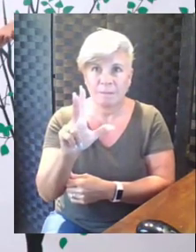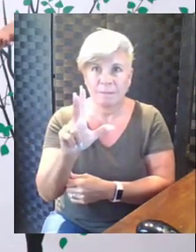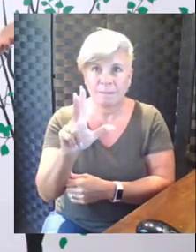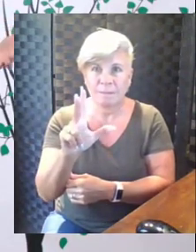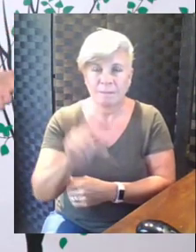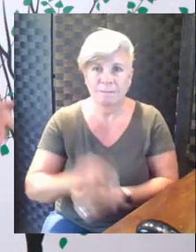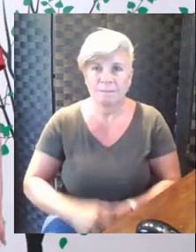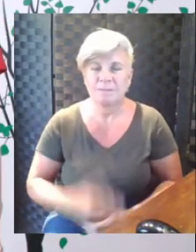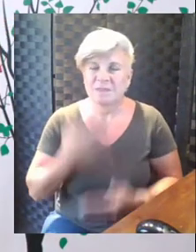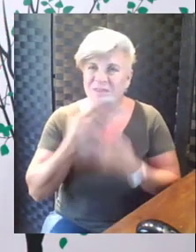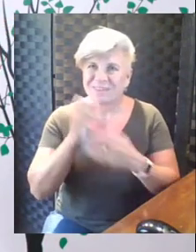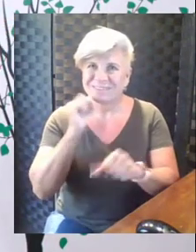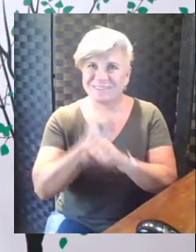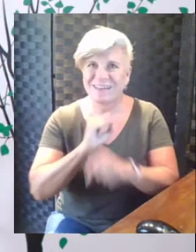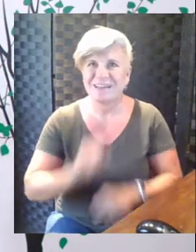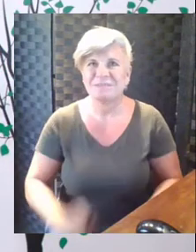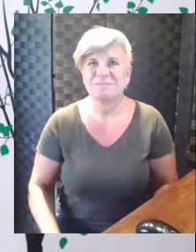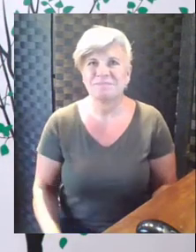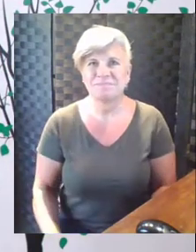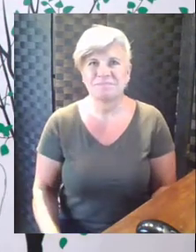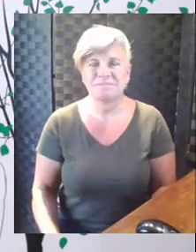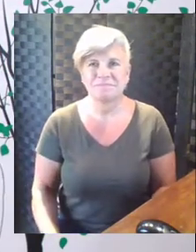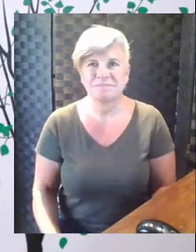3. Great job.